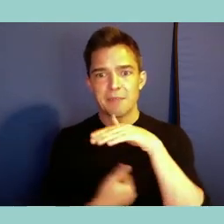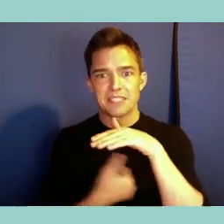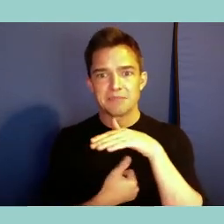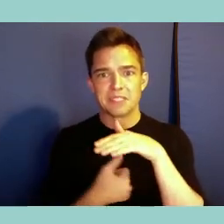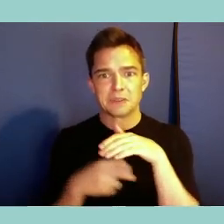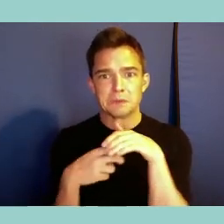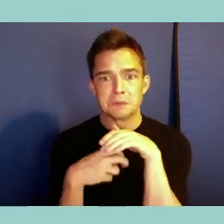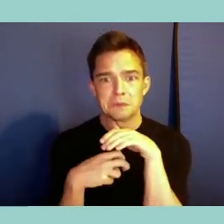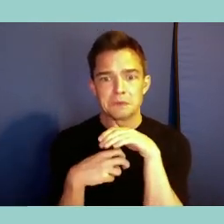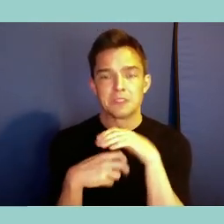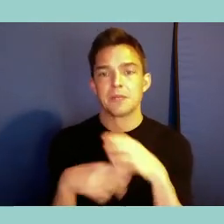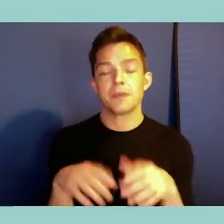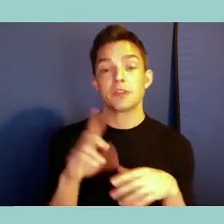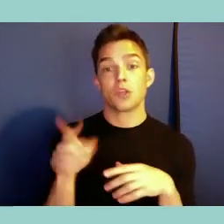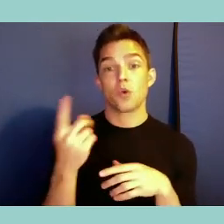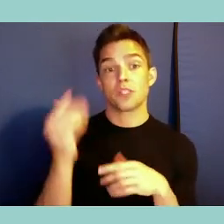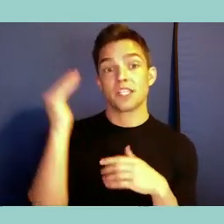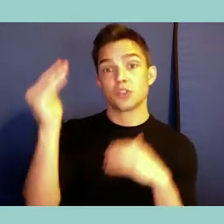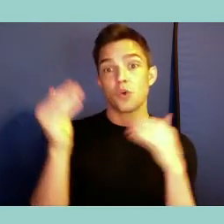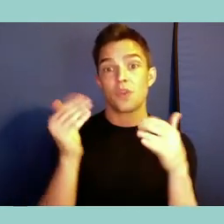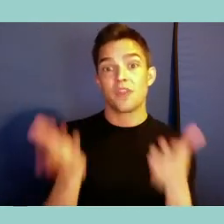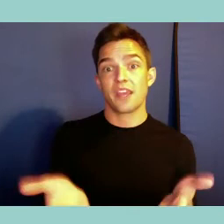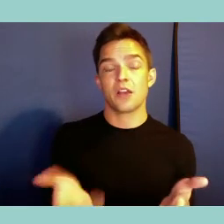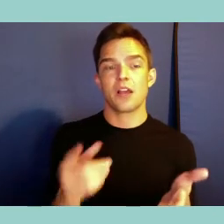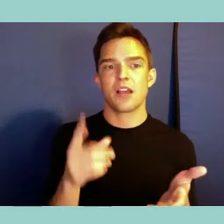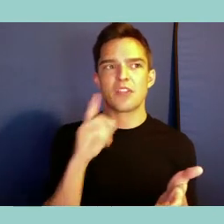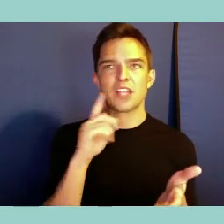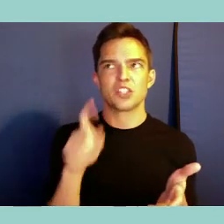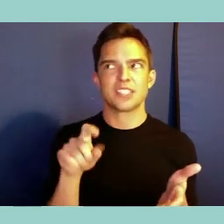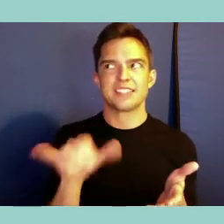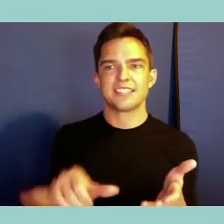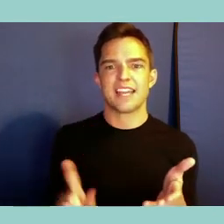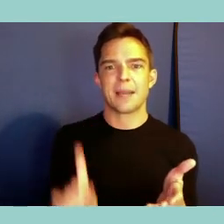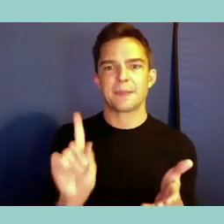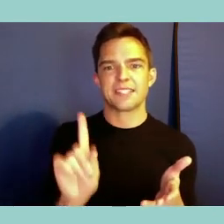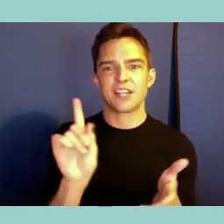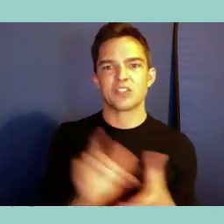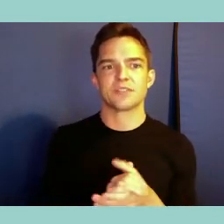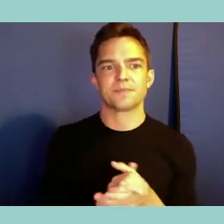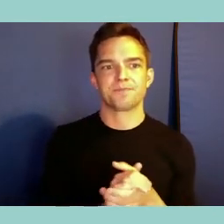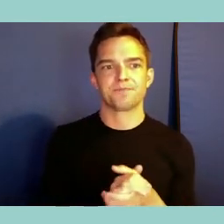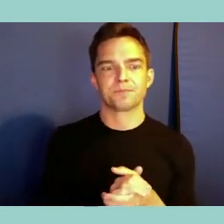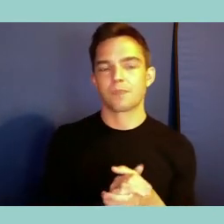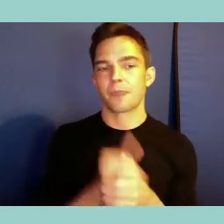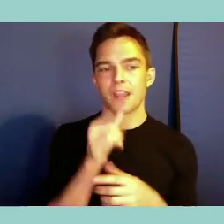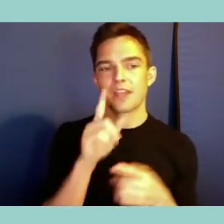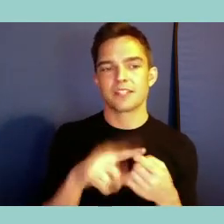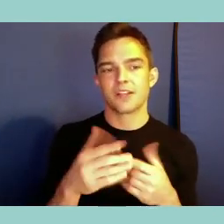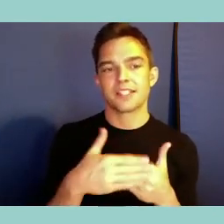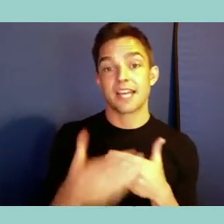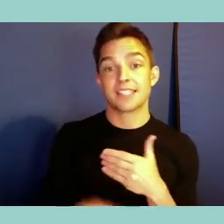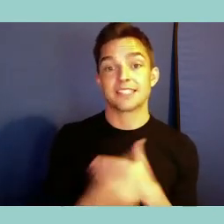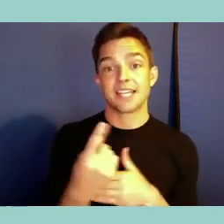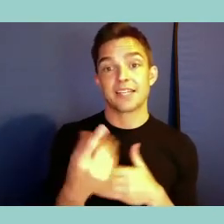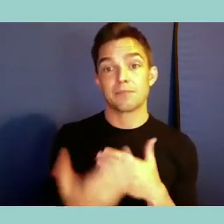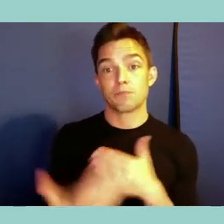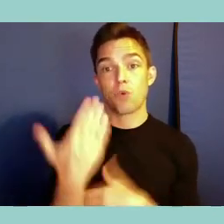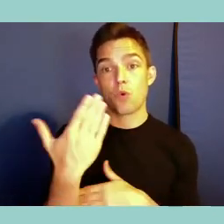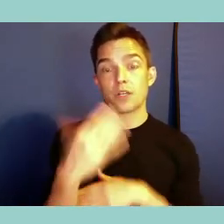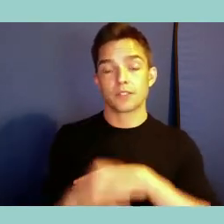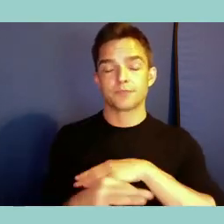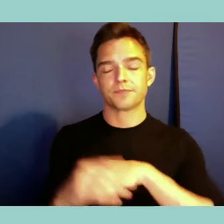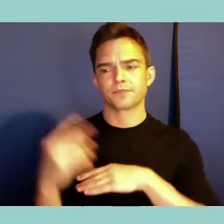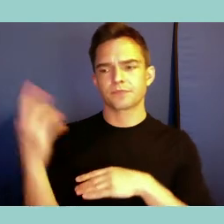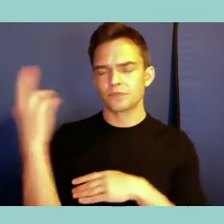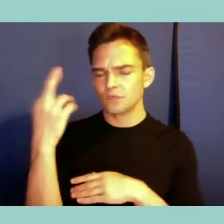only adult present at that point, I should probably stay upstairs. It wasn't until the next morning that it dawned on